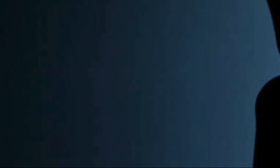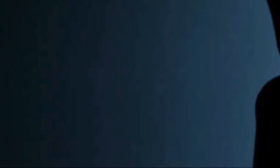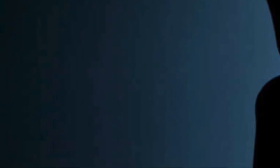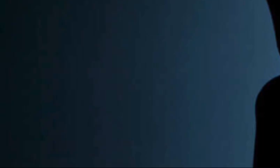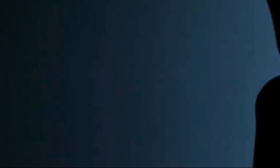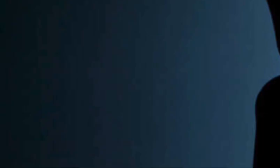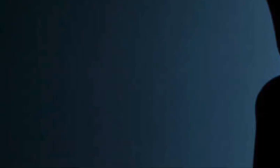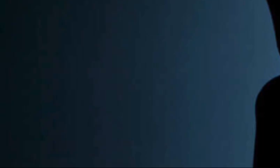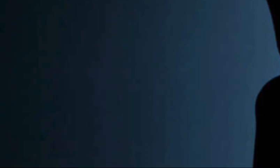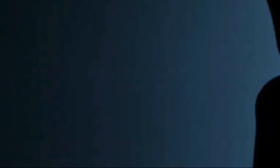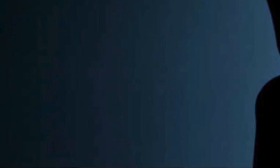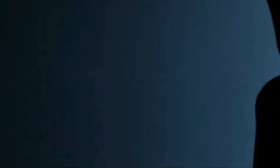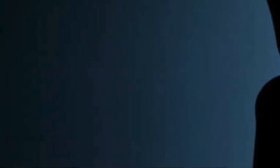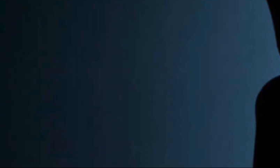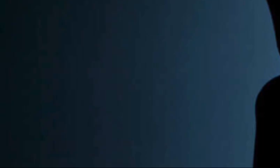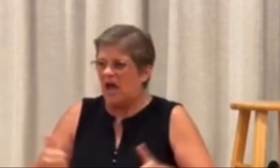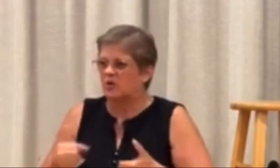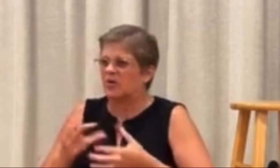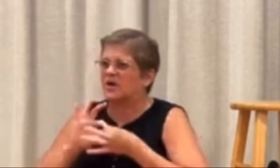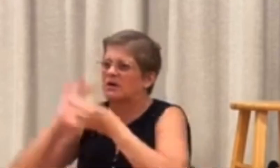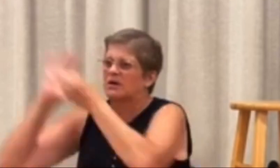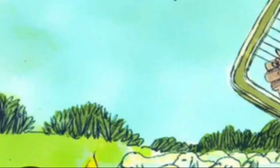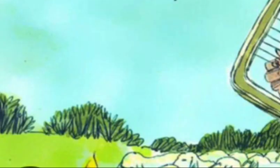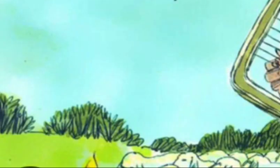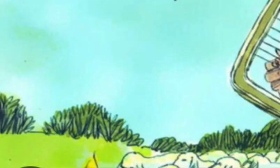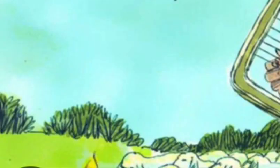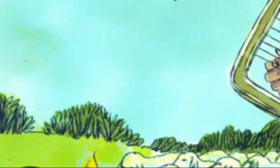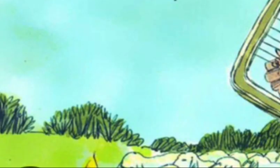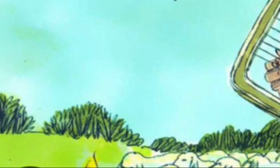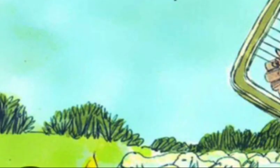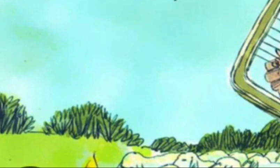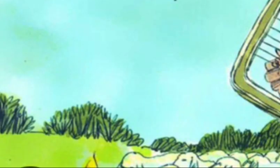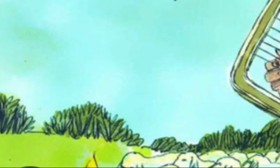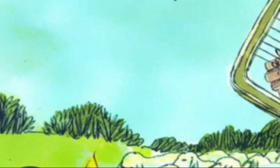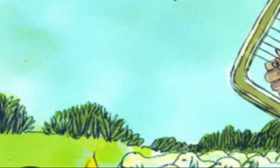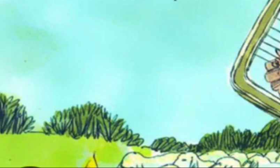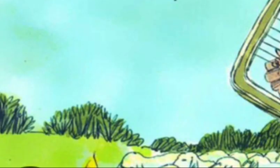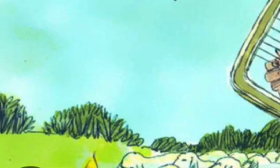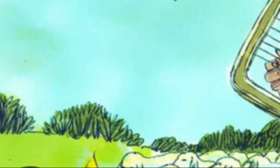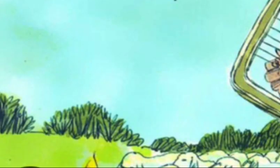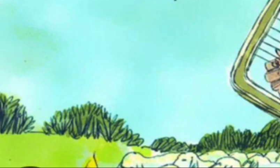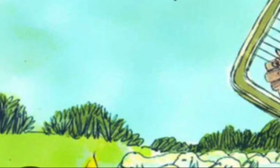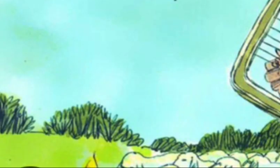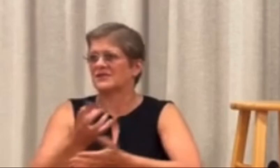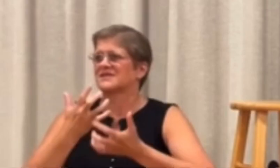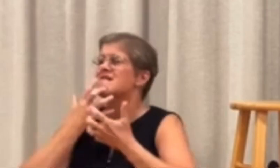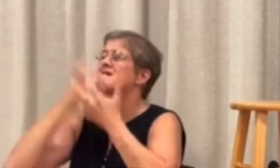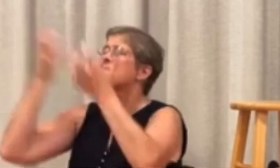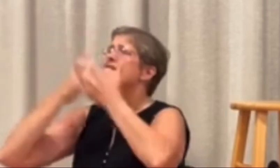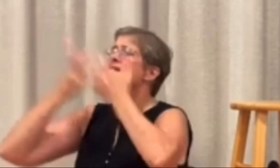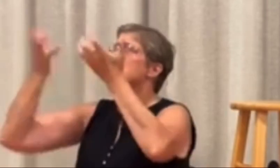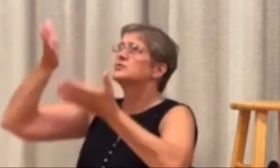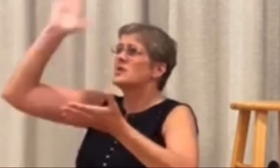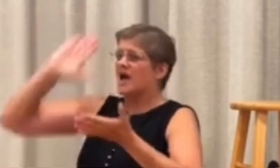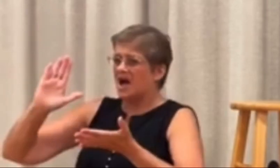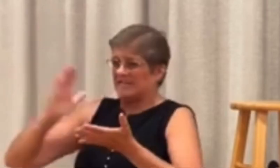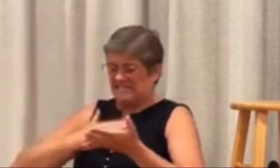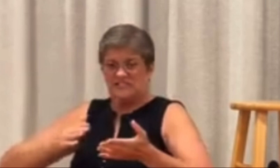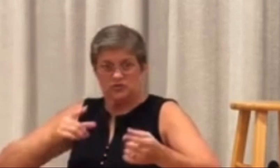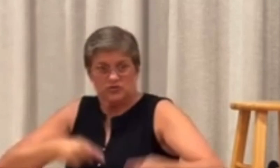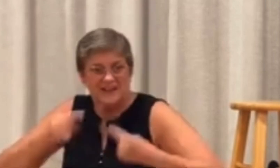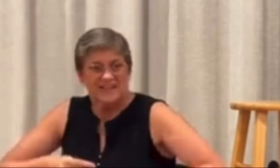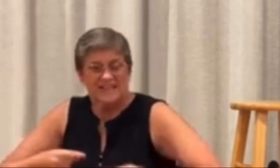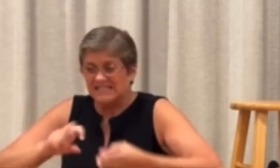pain? Well, here, David's crying out to God because he's in the midst of his own trauma. He's in the midst of his